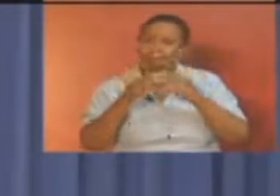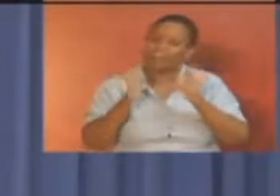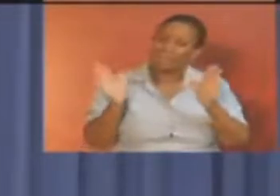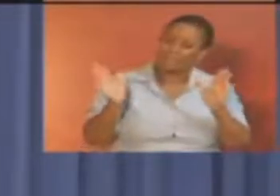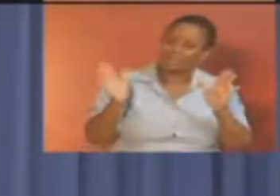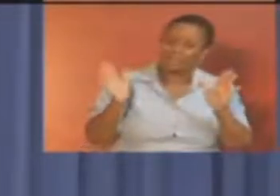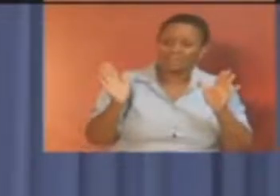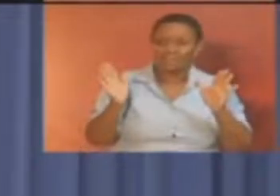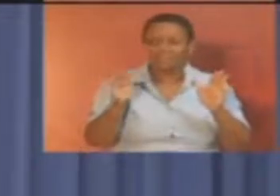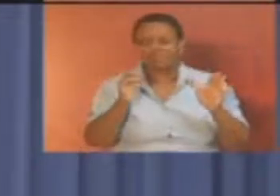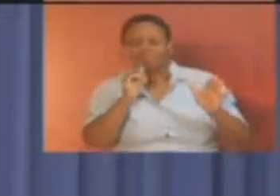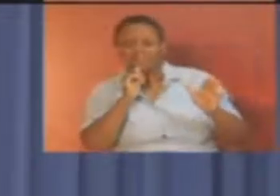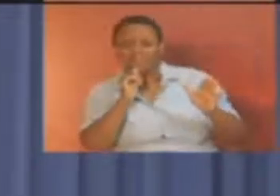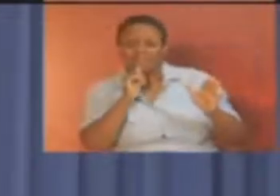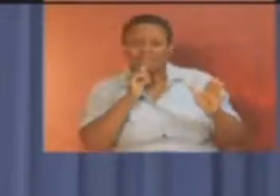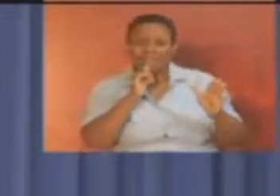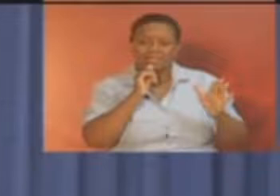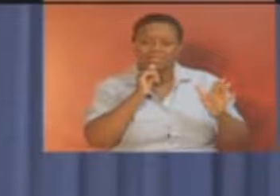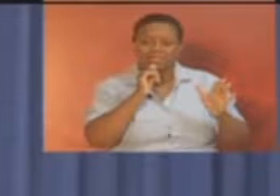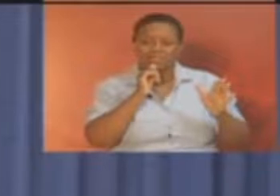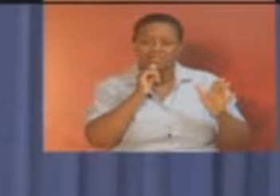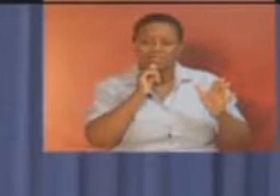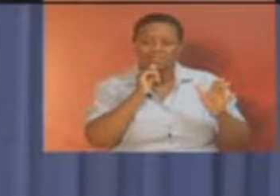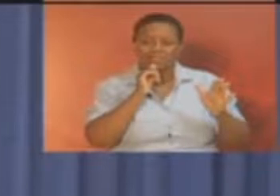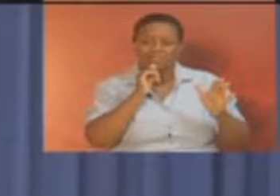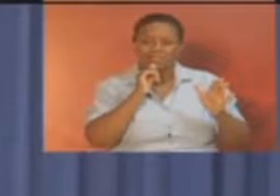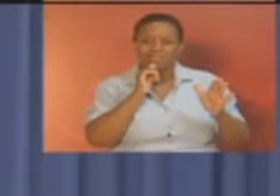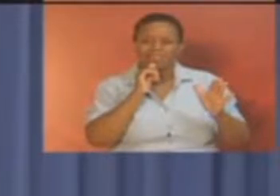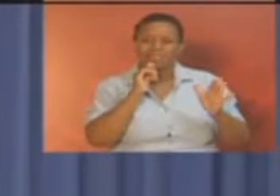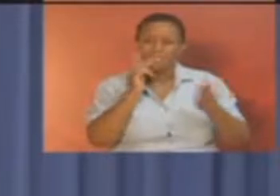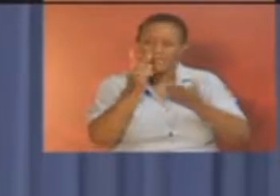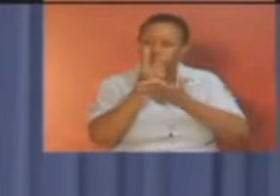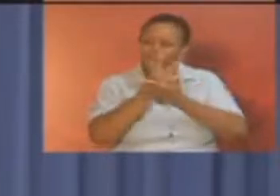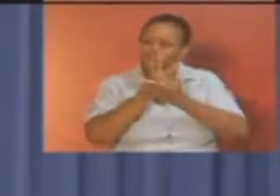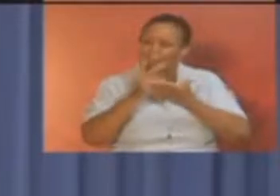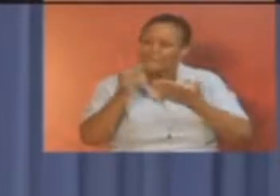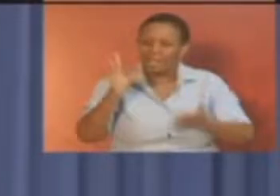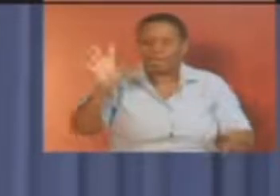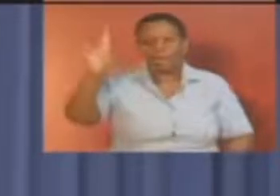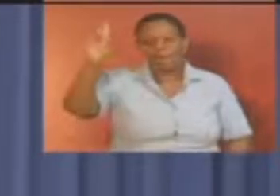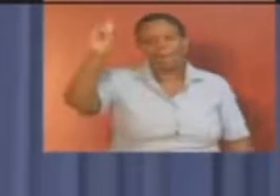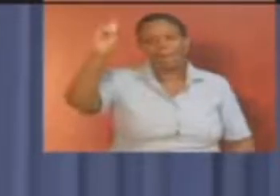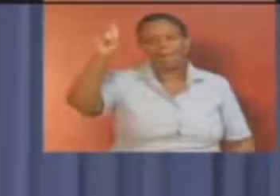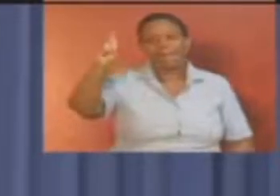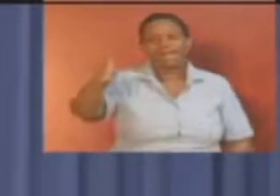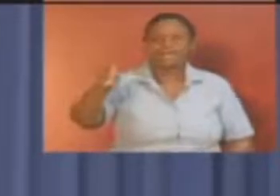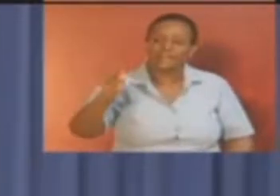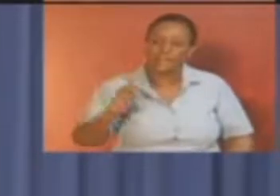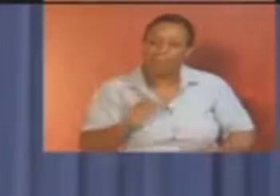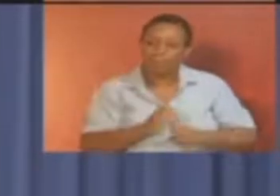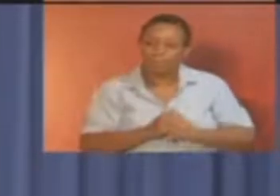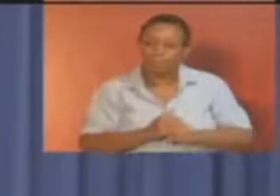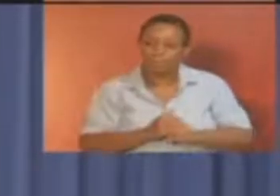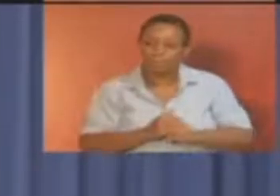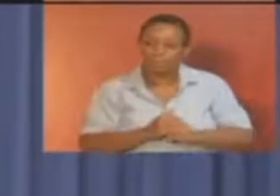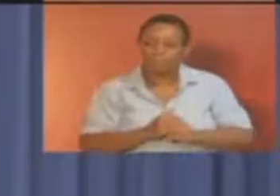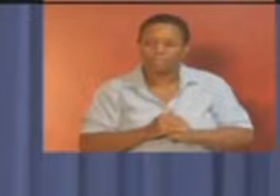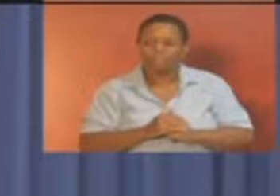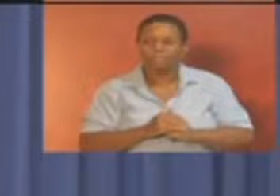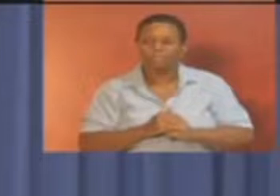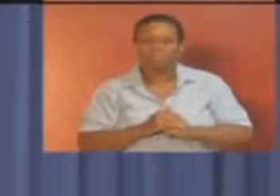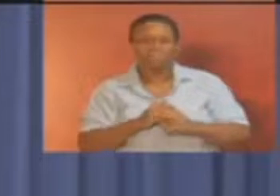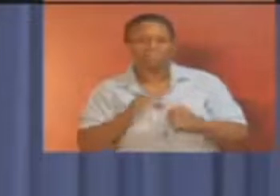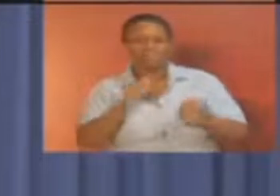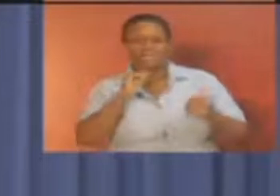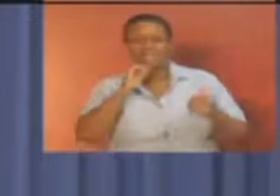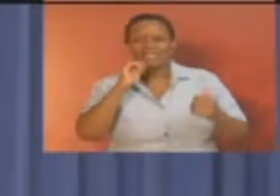sector, for the next 2 weeks, stay indoors. I want to end